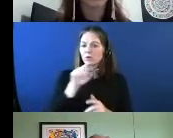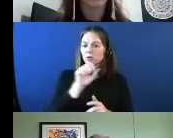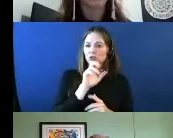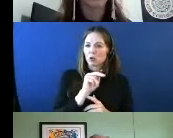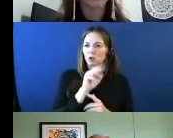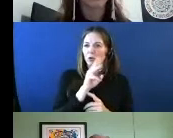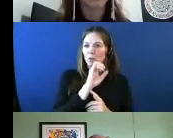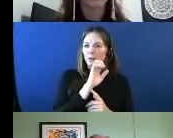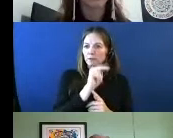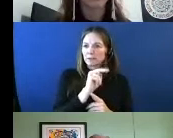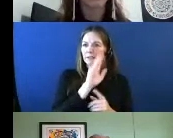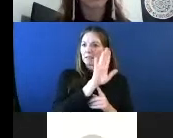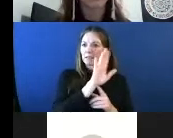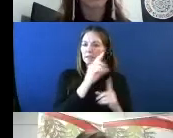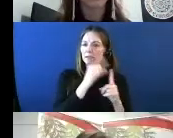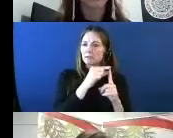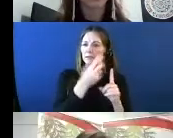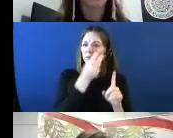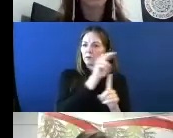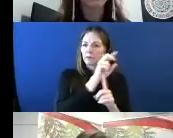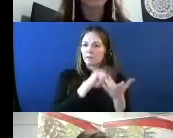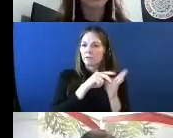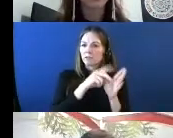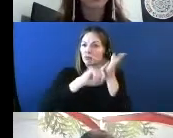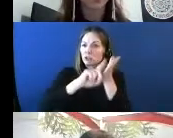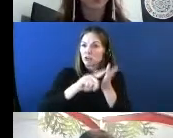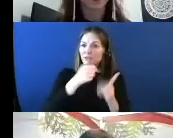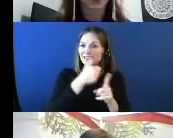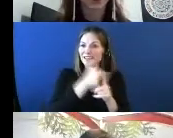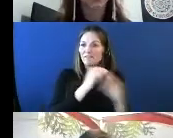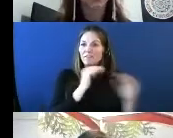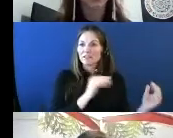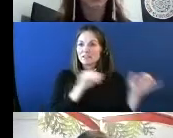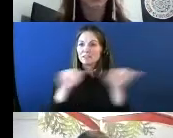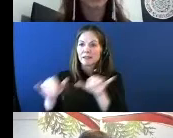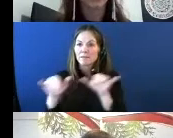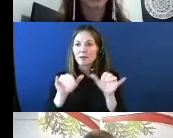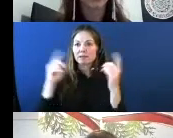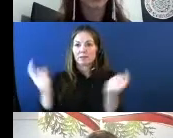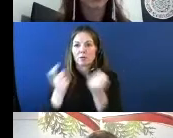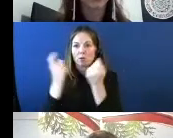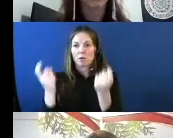is ceremony, and that's really how I've seen that enacted in this work so far.